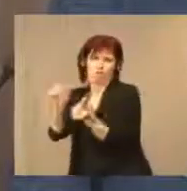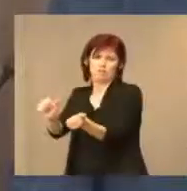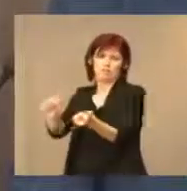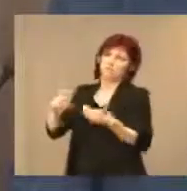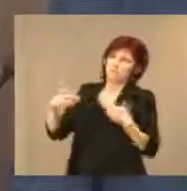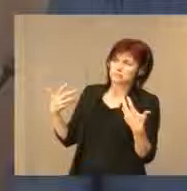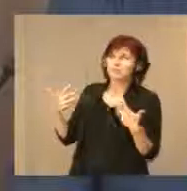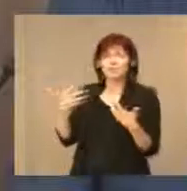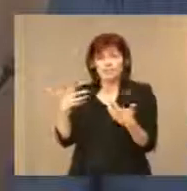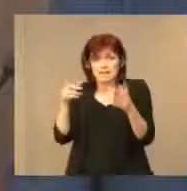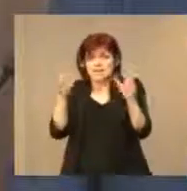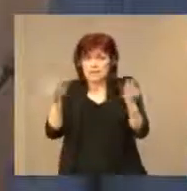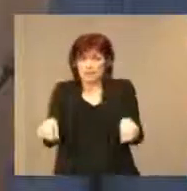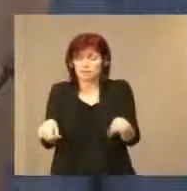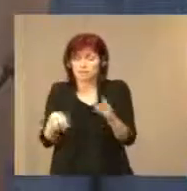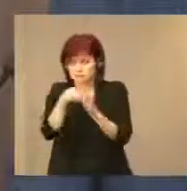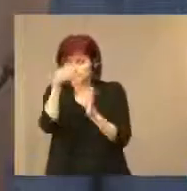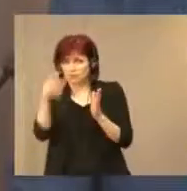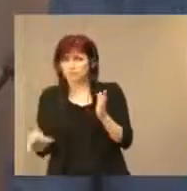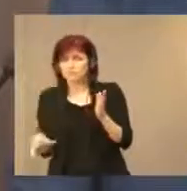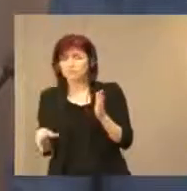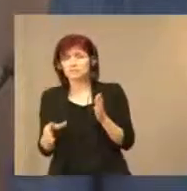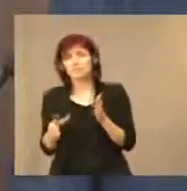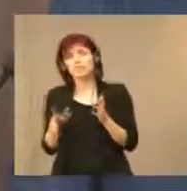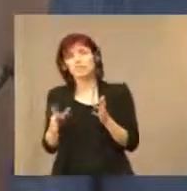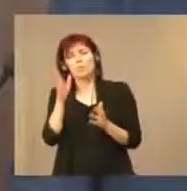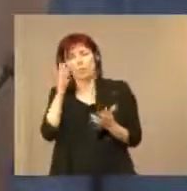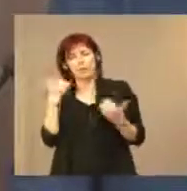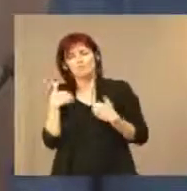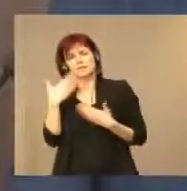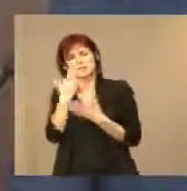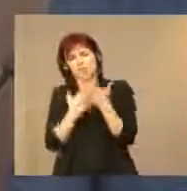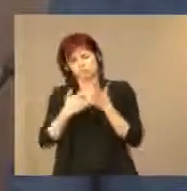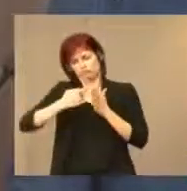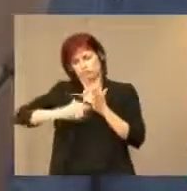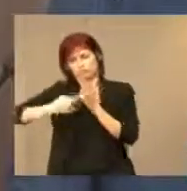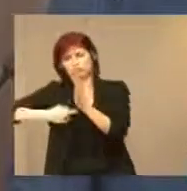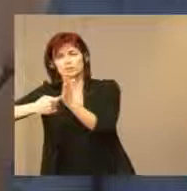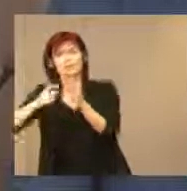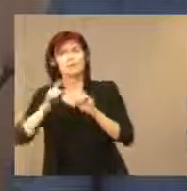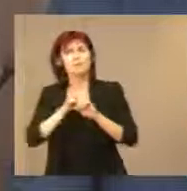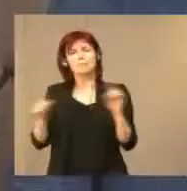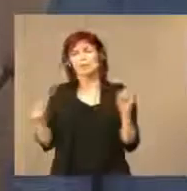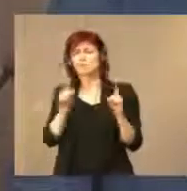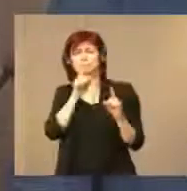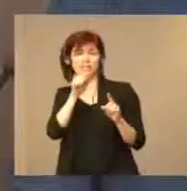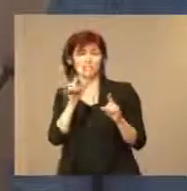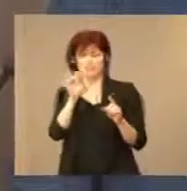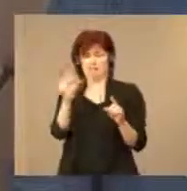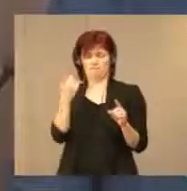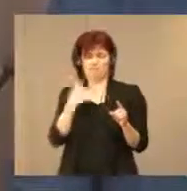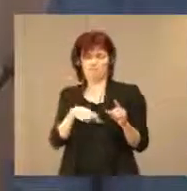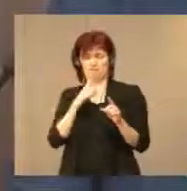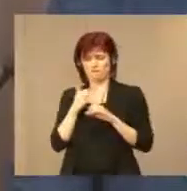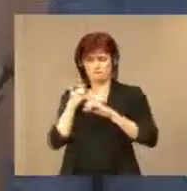it is costly. There are sometimes monies associated with it, but I think mostly, again, if we adhere to things